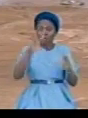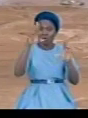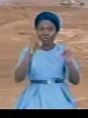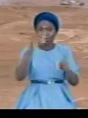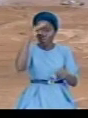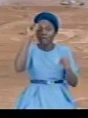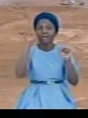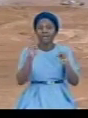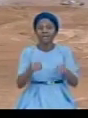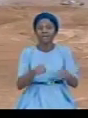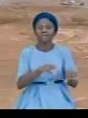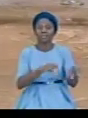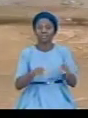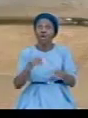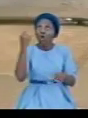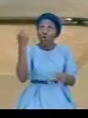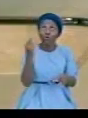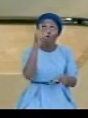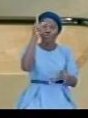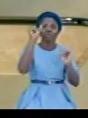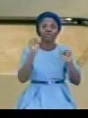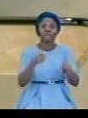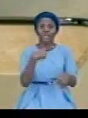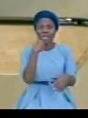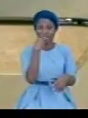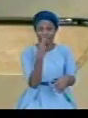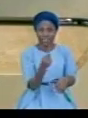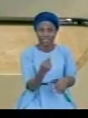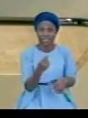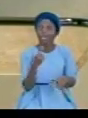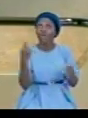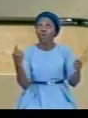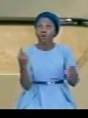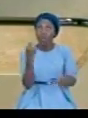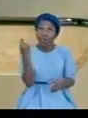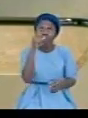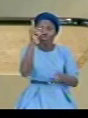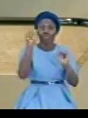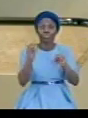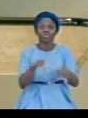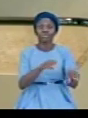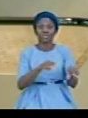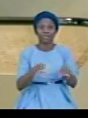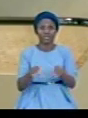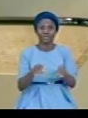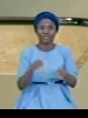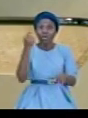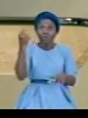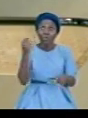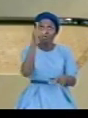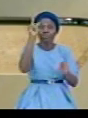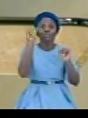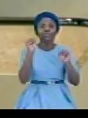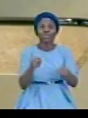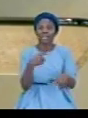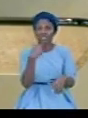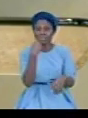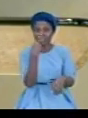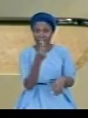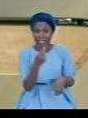Only you can save, only you can heal, only you can